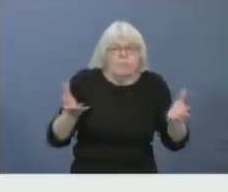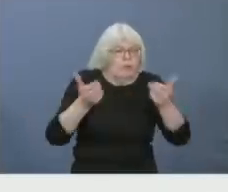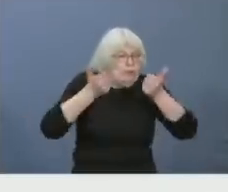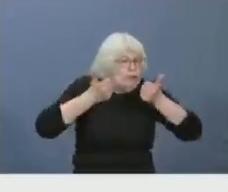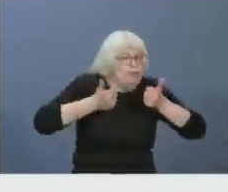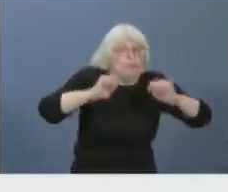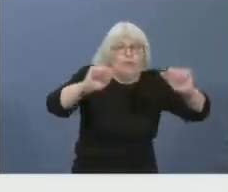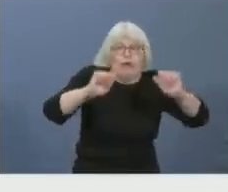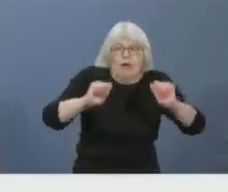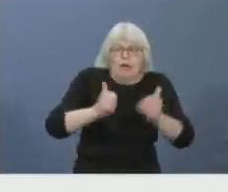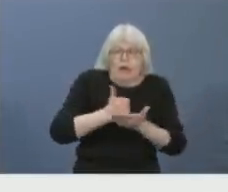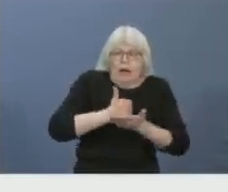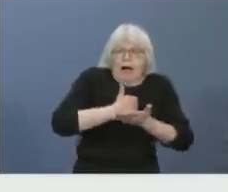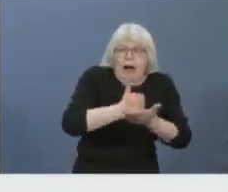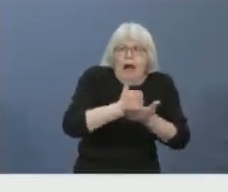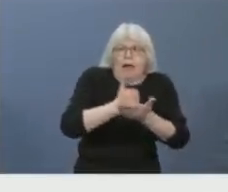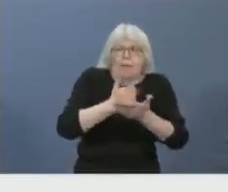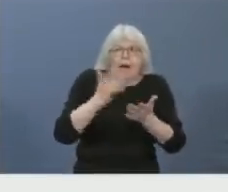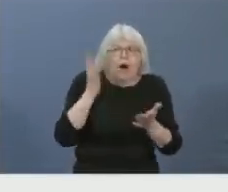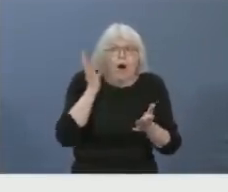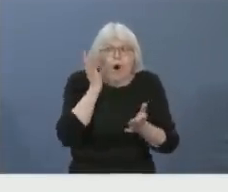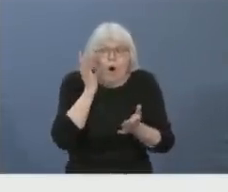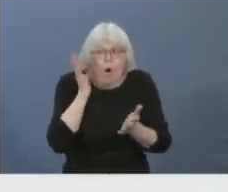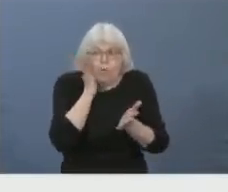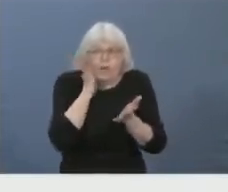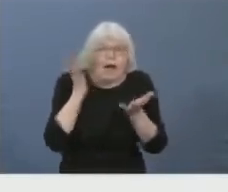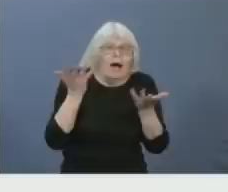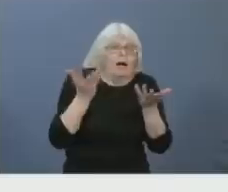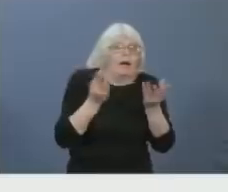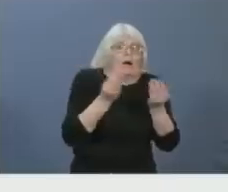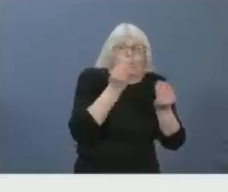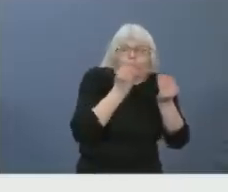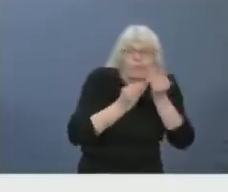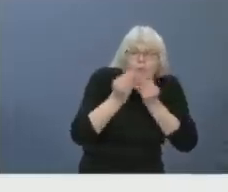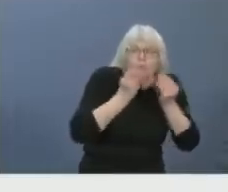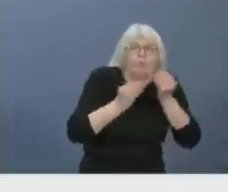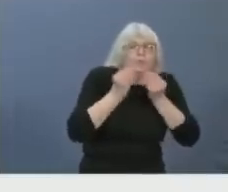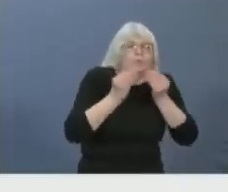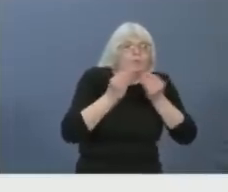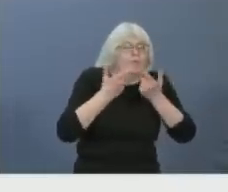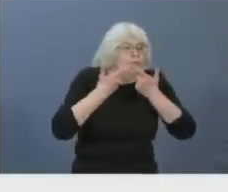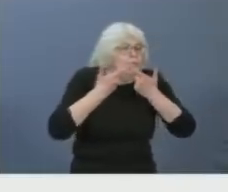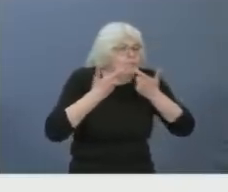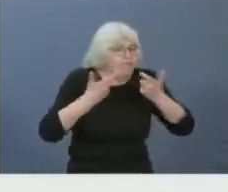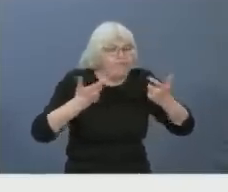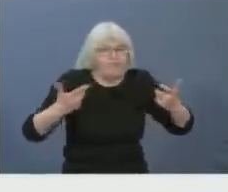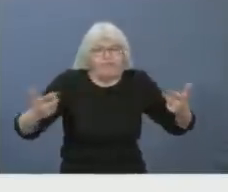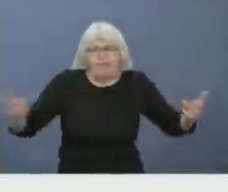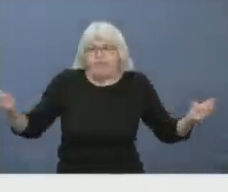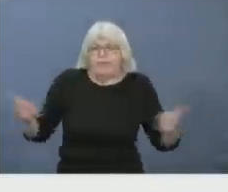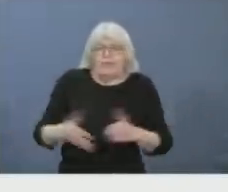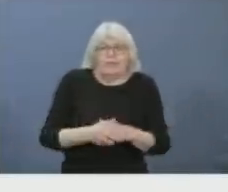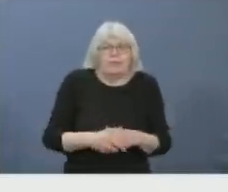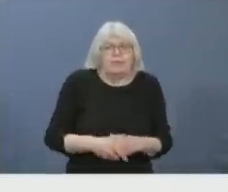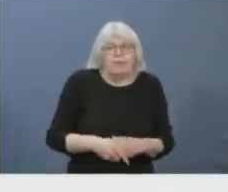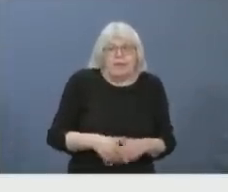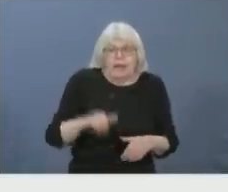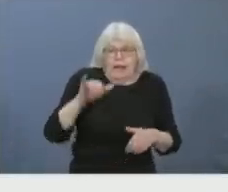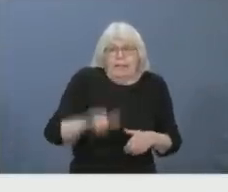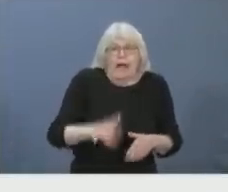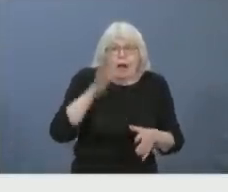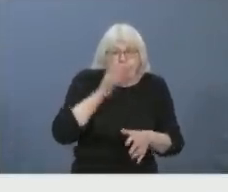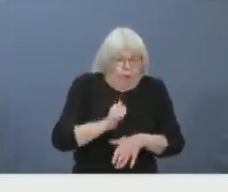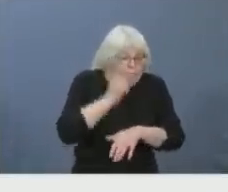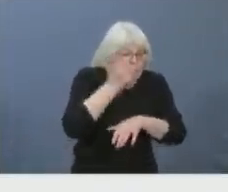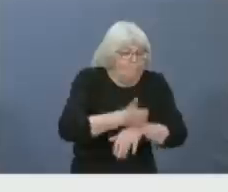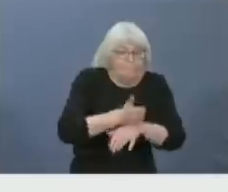and urgent needs for hotels, food, other incidentals. So information, that program is being pulled together. So the Red Cross is on